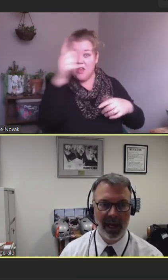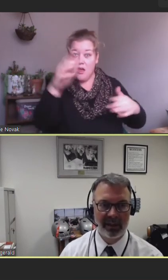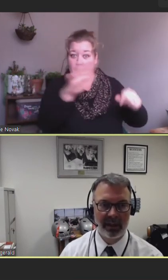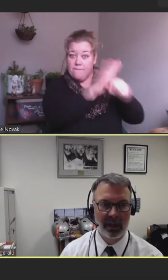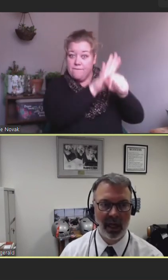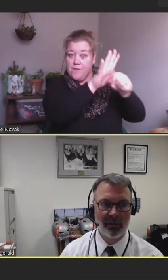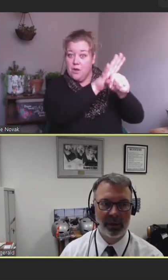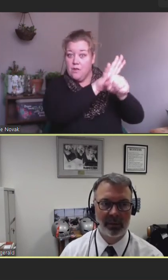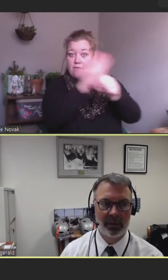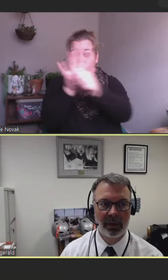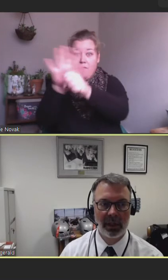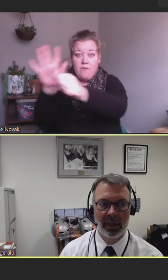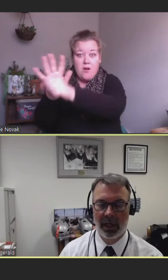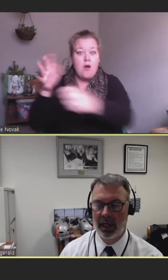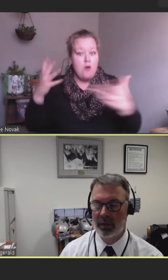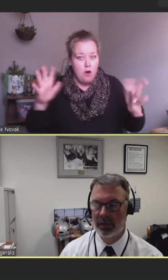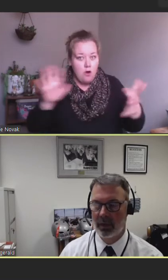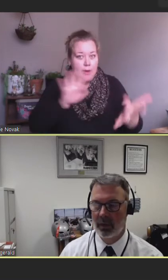their capacity to care for people.